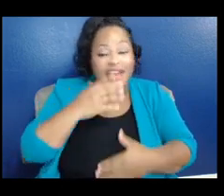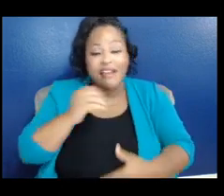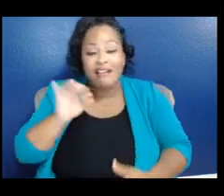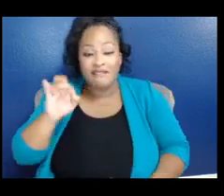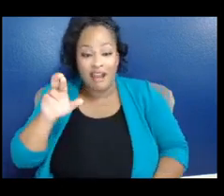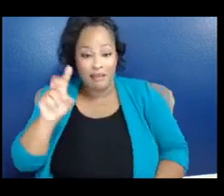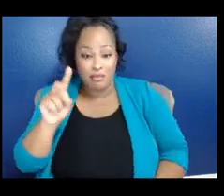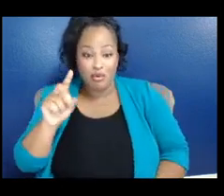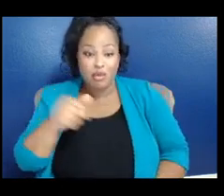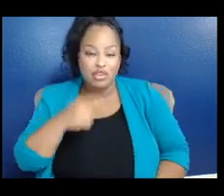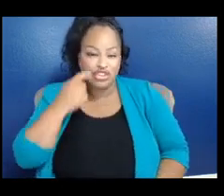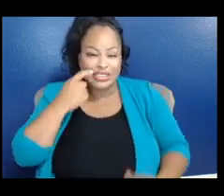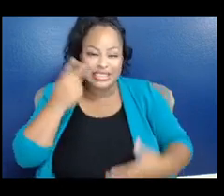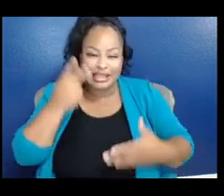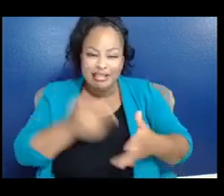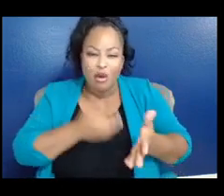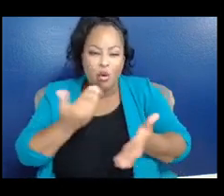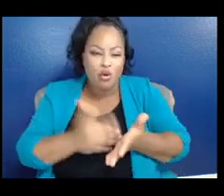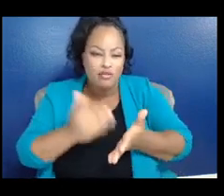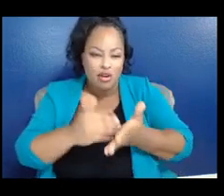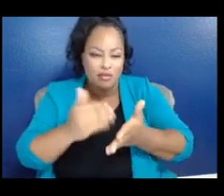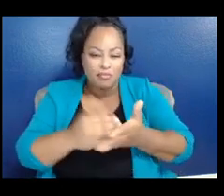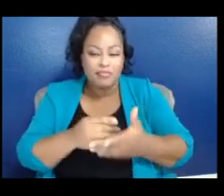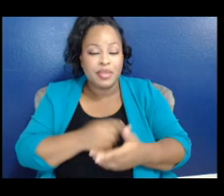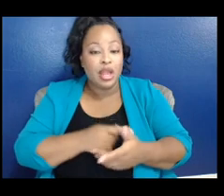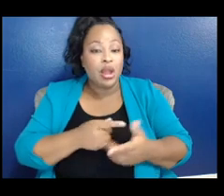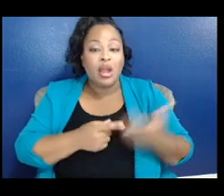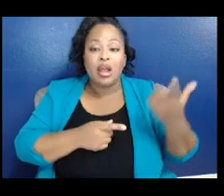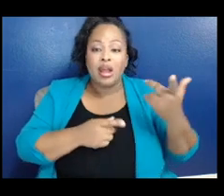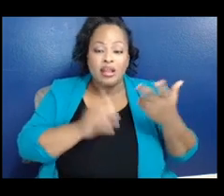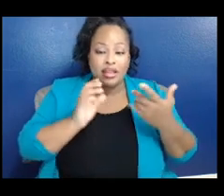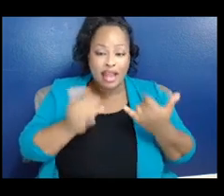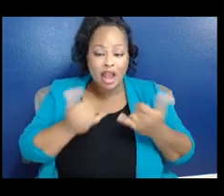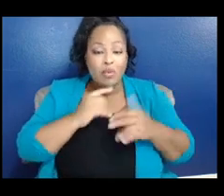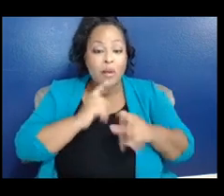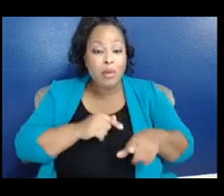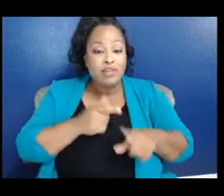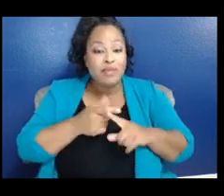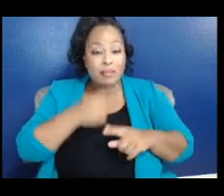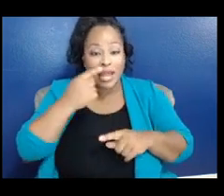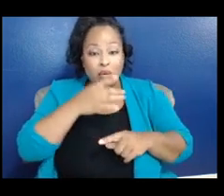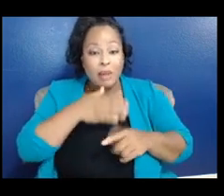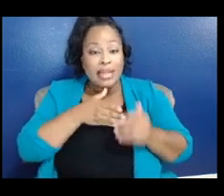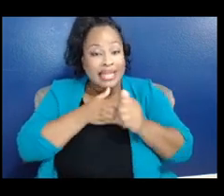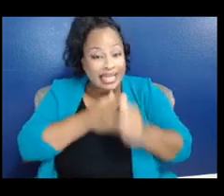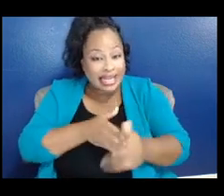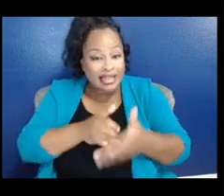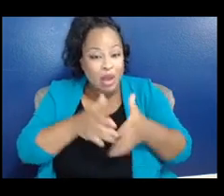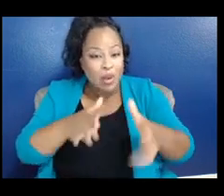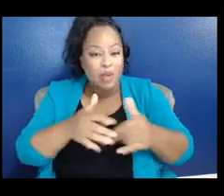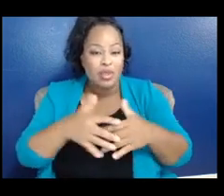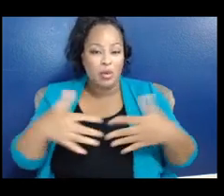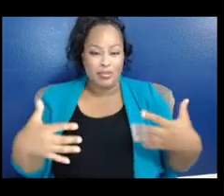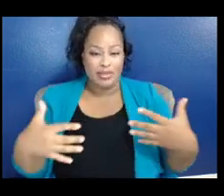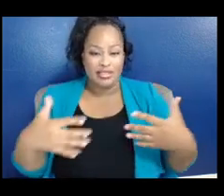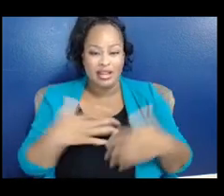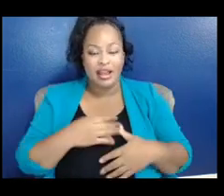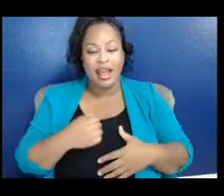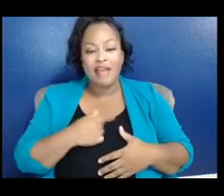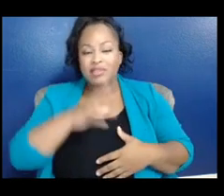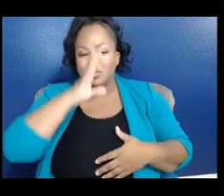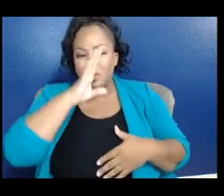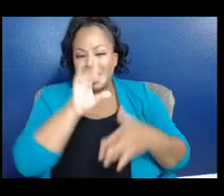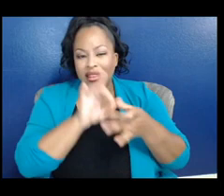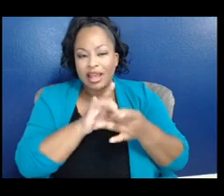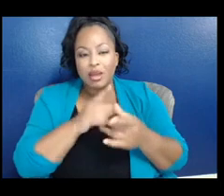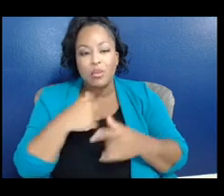we've just seen this over and over and over. And unfortunately, Black women are leading the way in the U.S. when it comes to obesity. And there is a direct link. When we